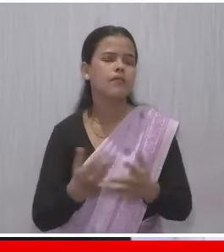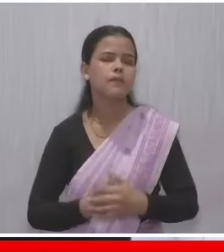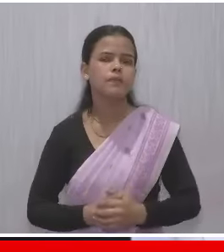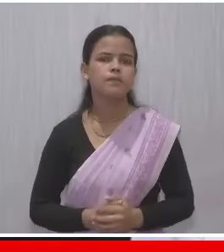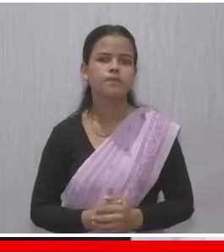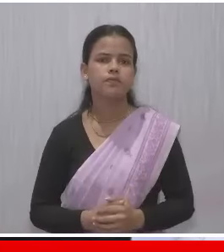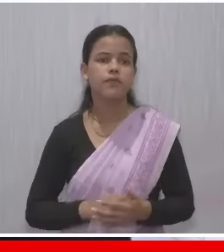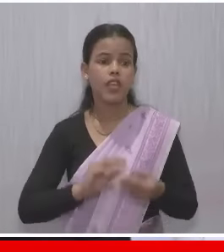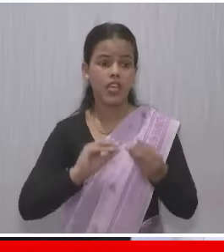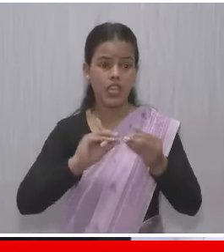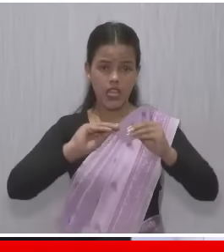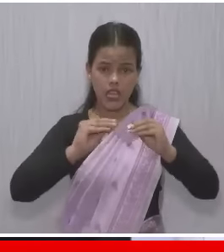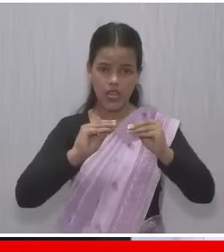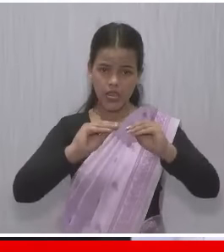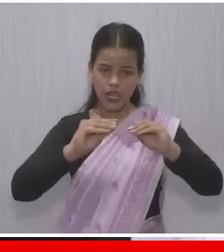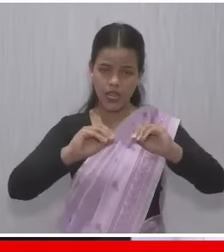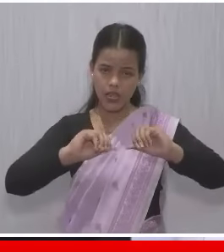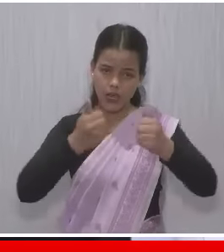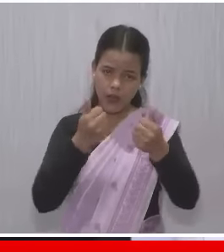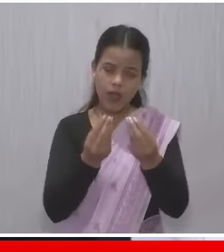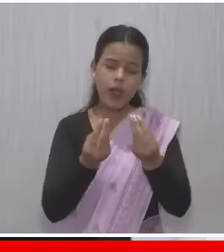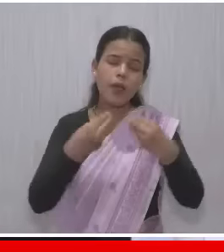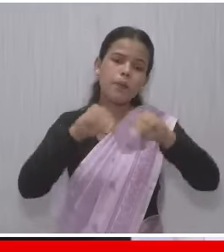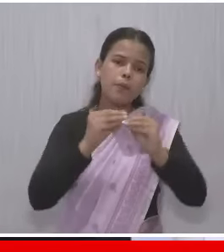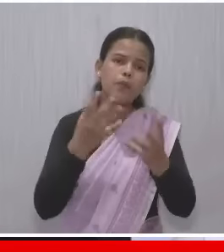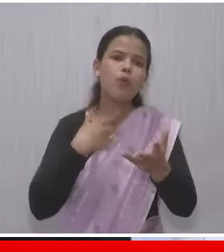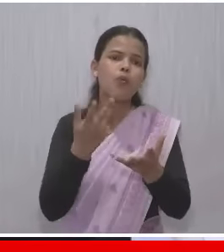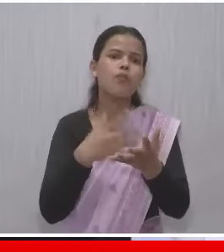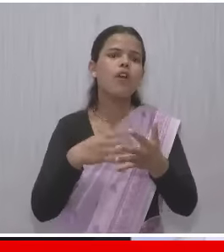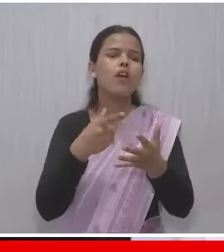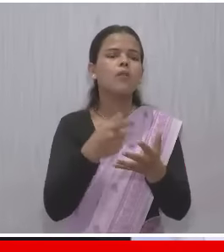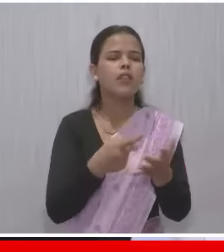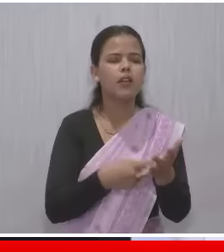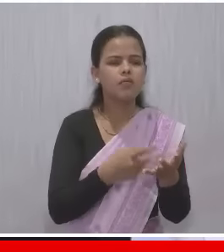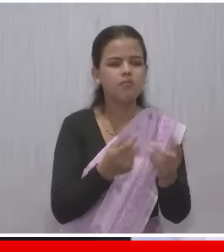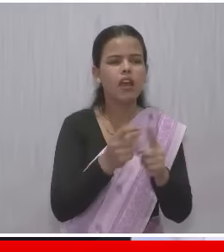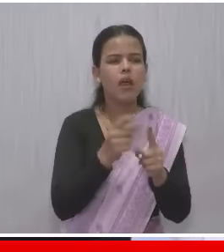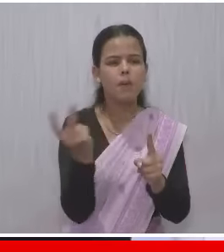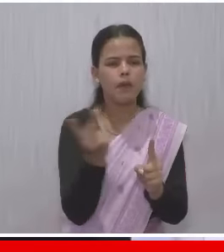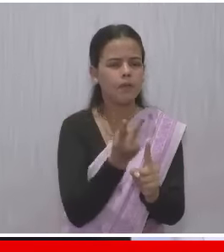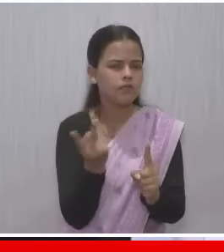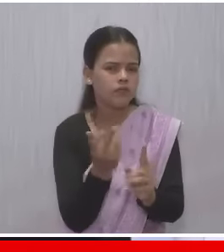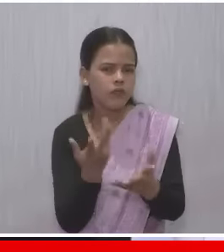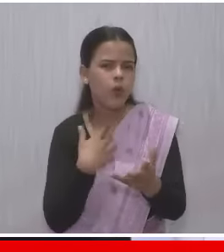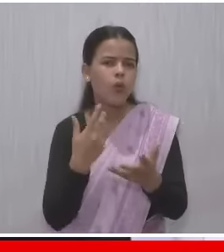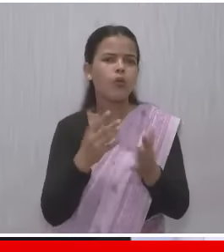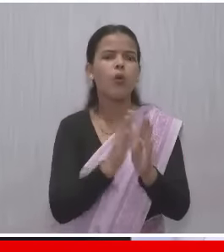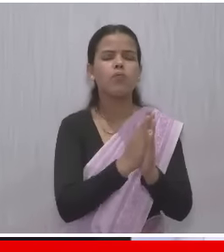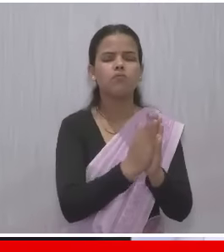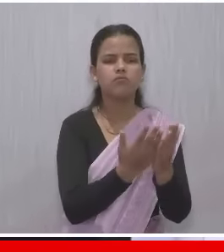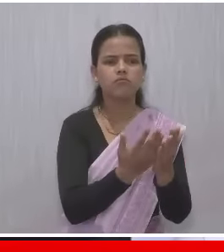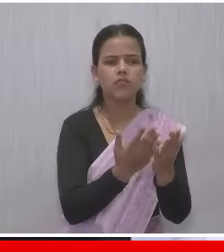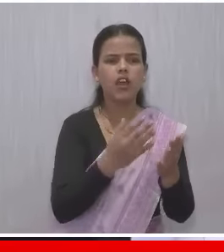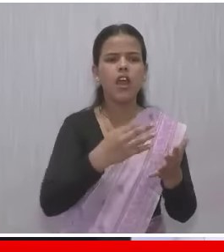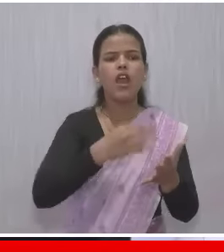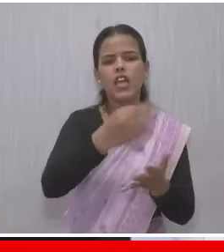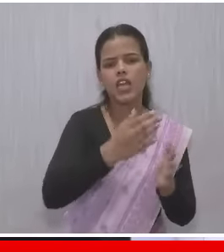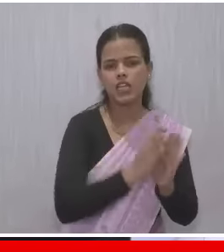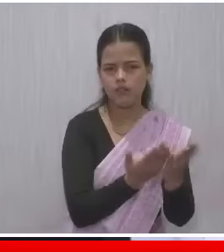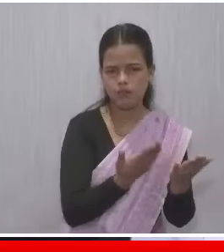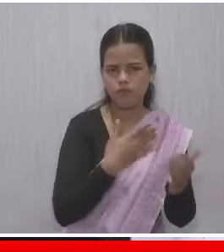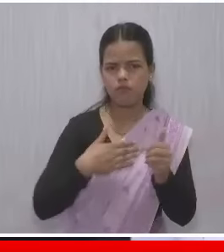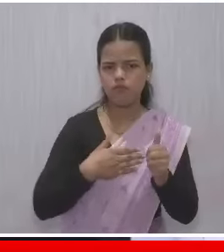to improve upon these two resource materials that we are talking about, the Career Guidebook and My Career Advisor